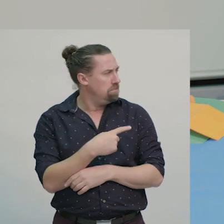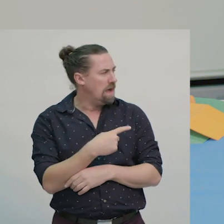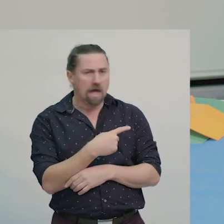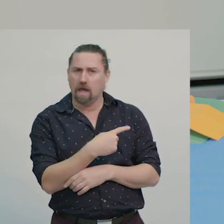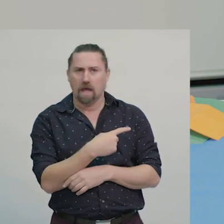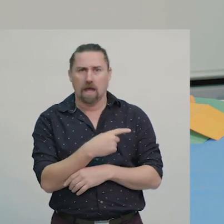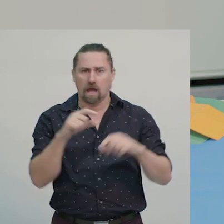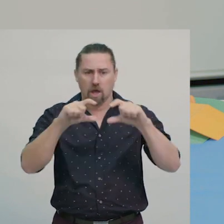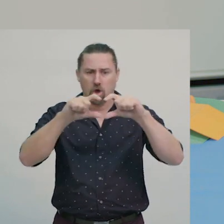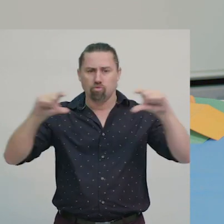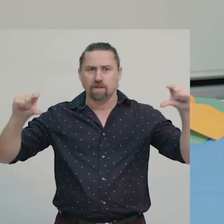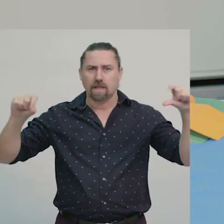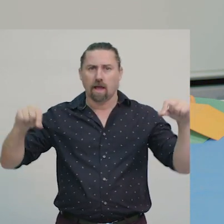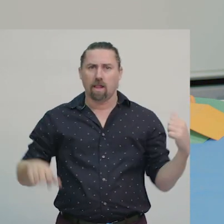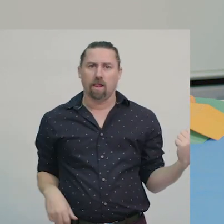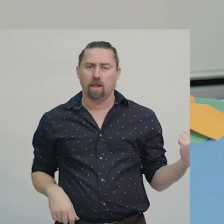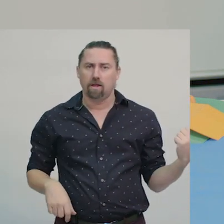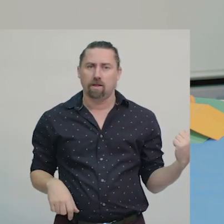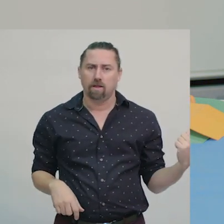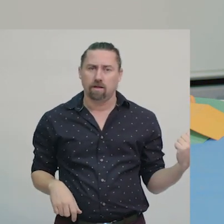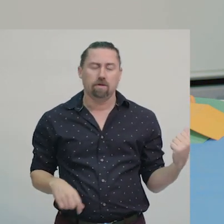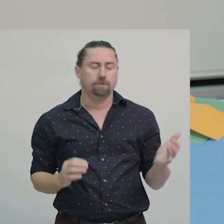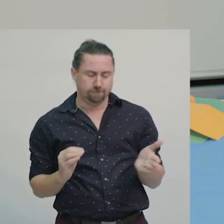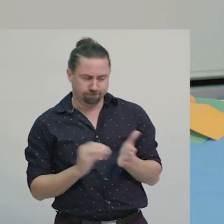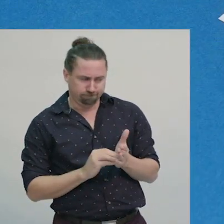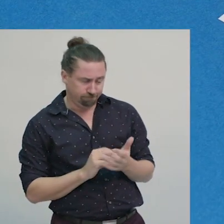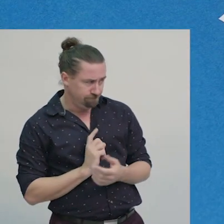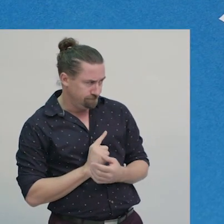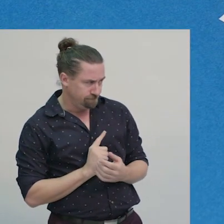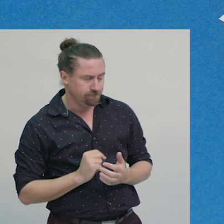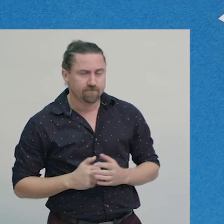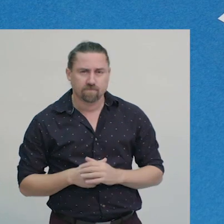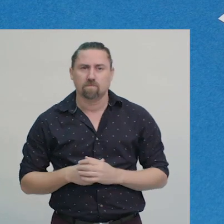It's a rectangle. Let's record that.